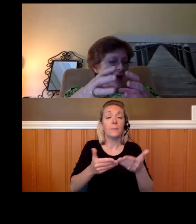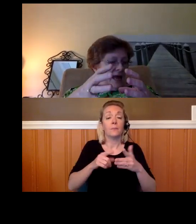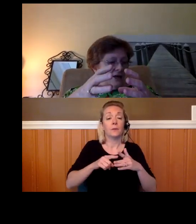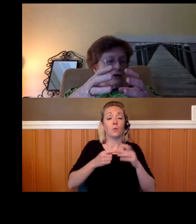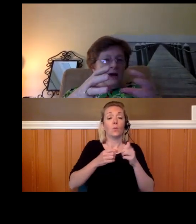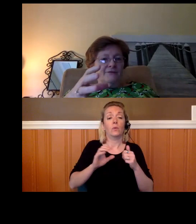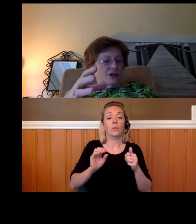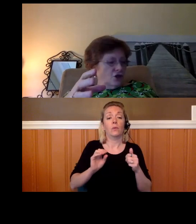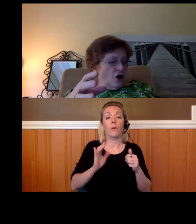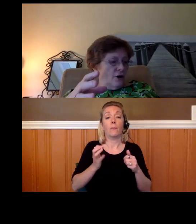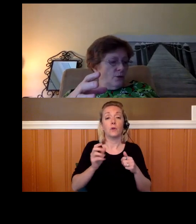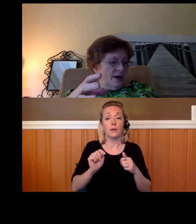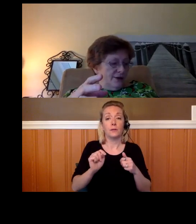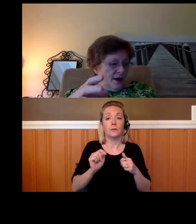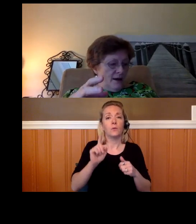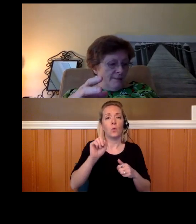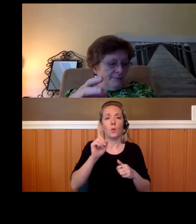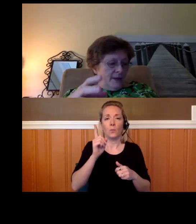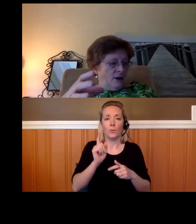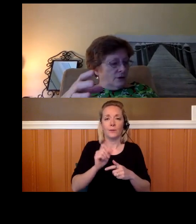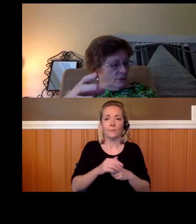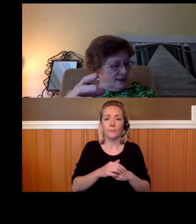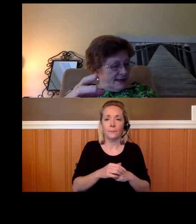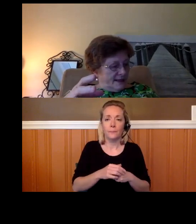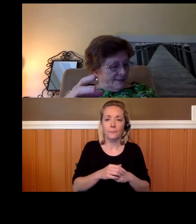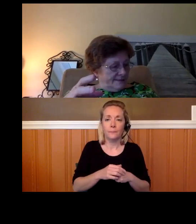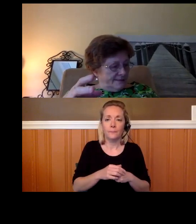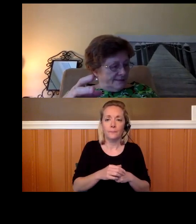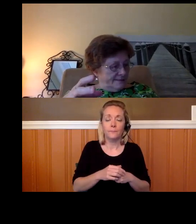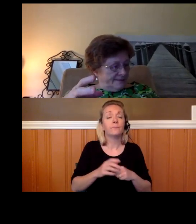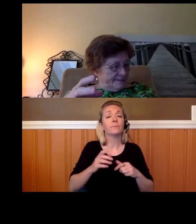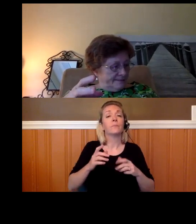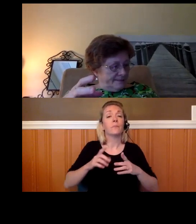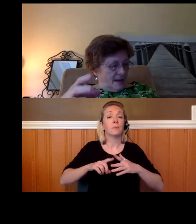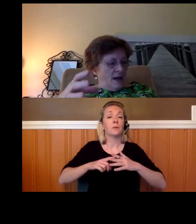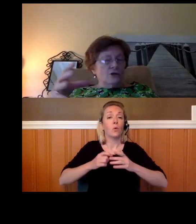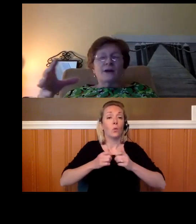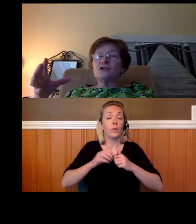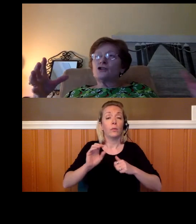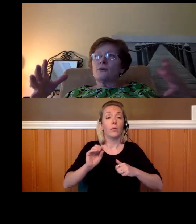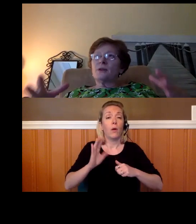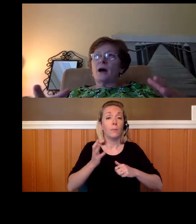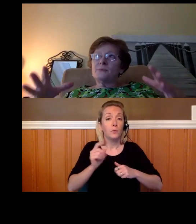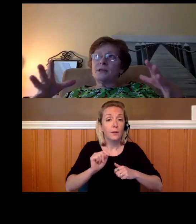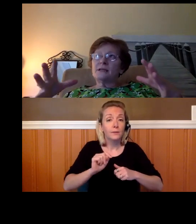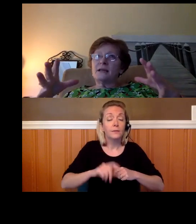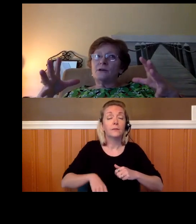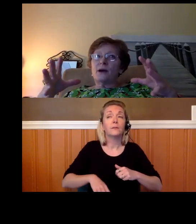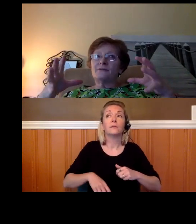with, hold on one second. You have to start with objects, and you have to start